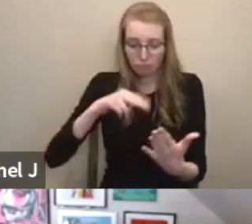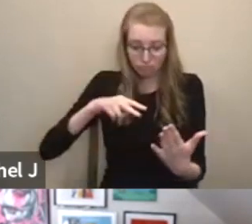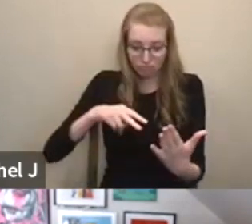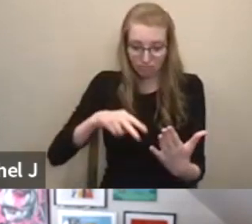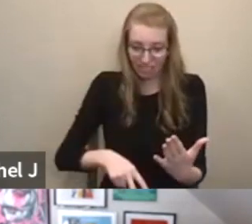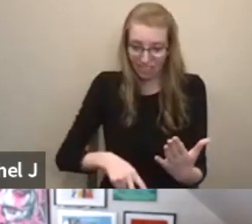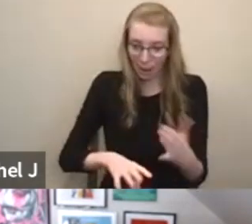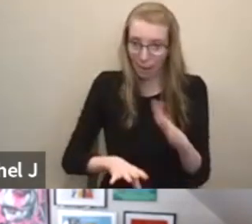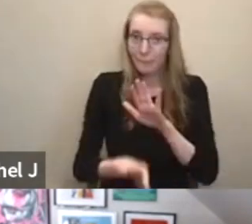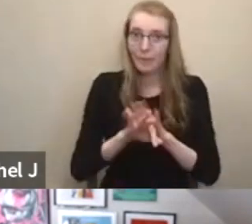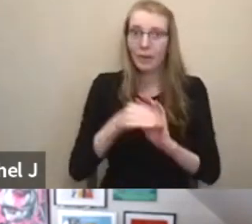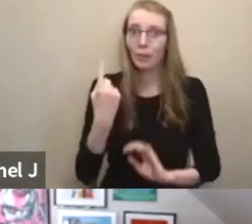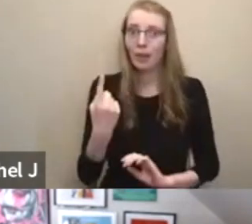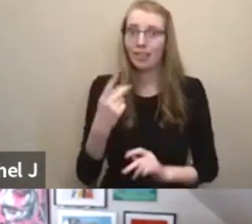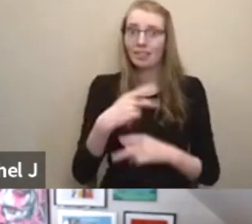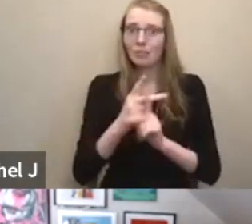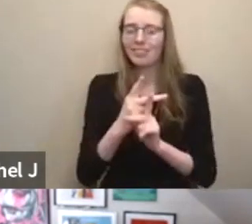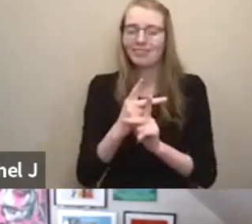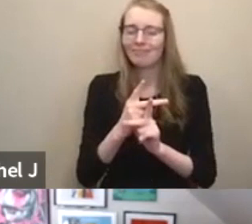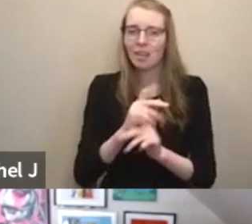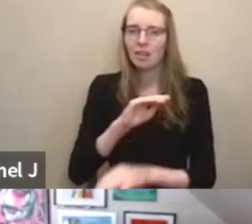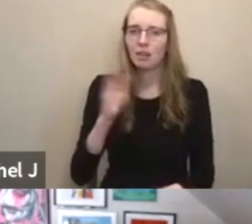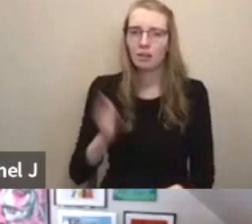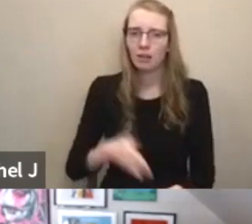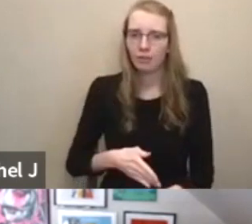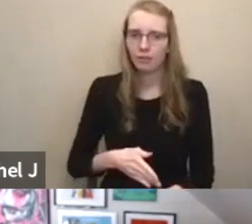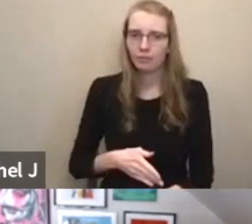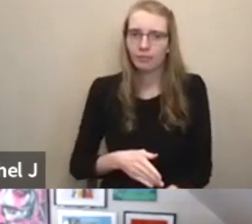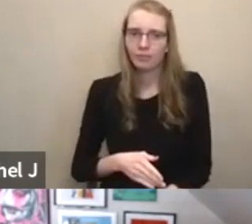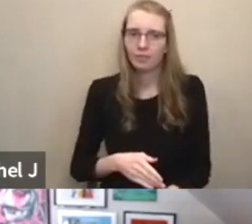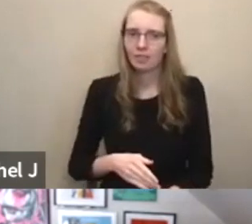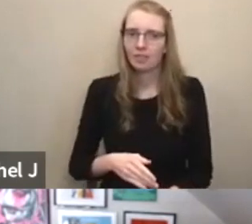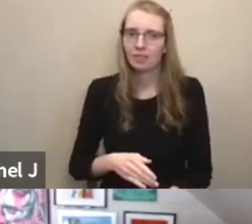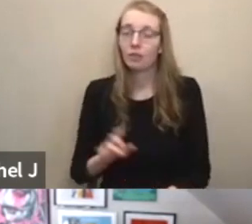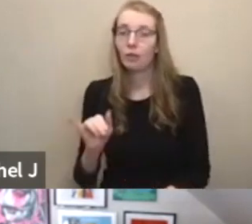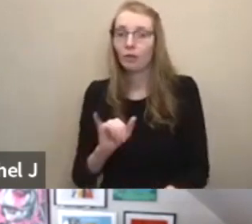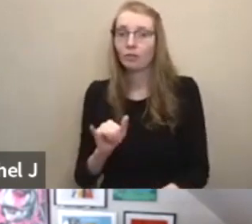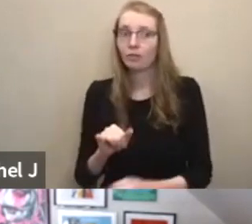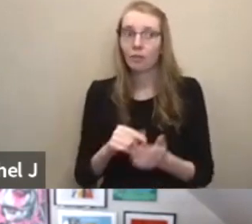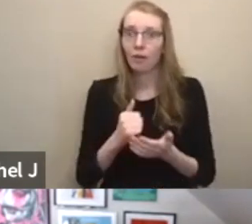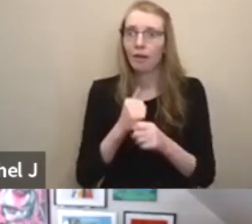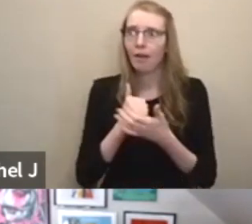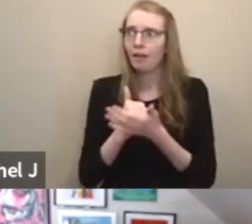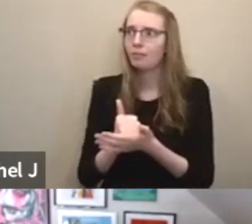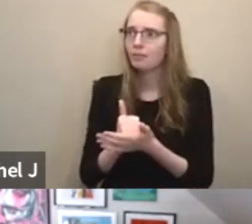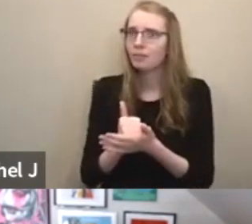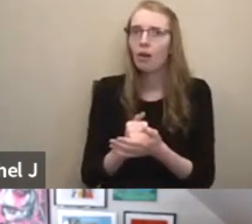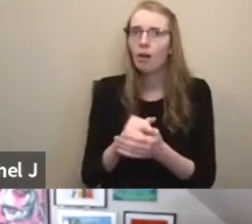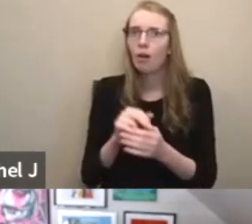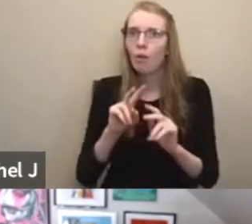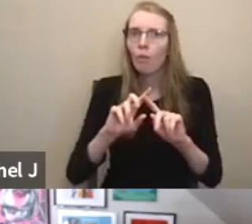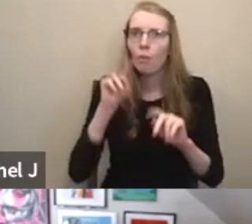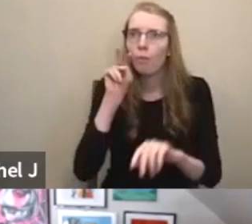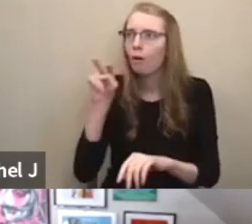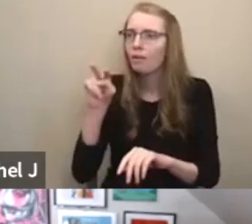think that's pretty much the reality, is that it comes through watching a fringe show. Also, for me, I sort of feel like it